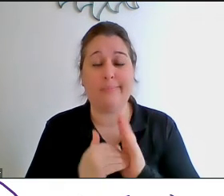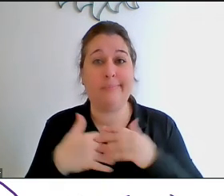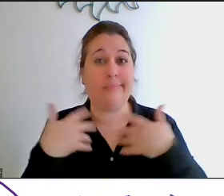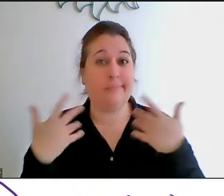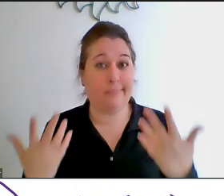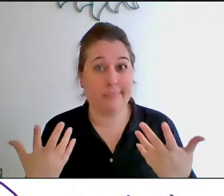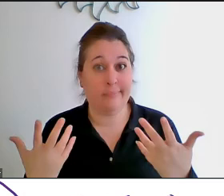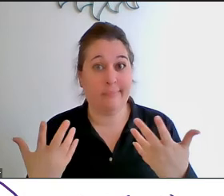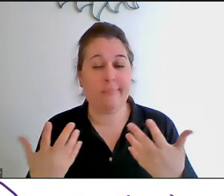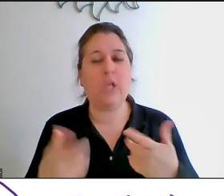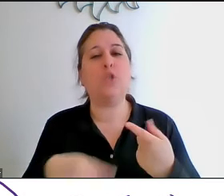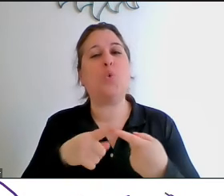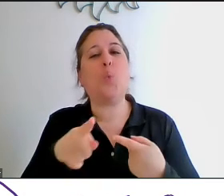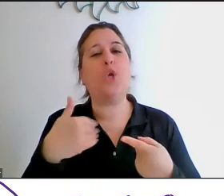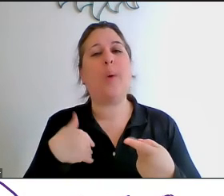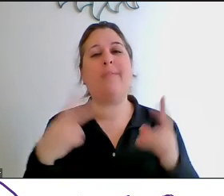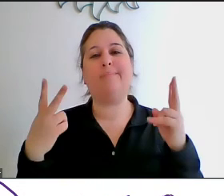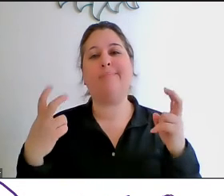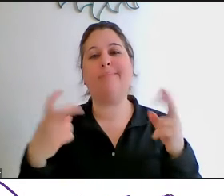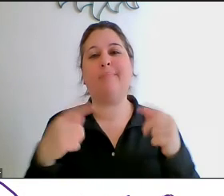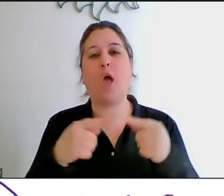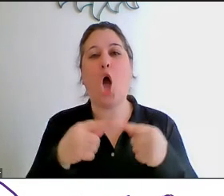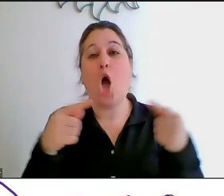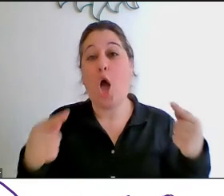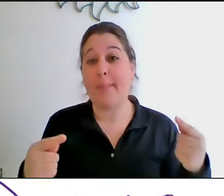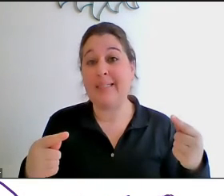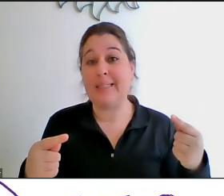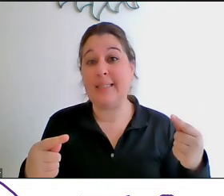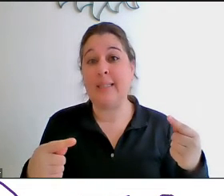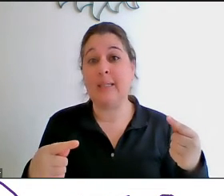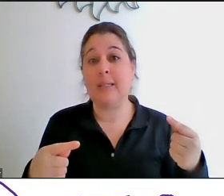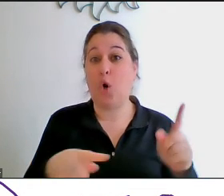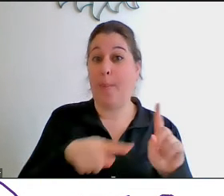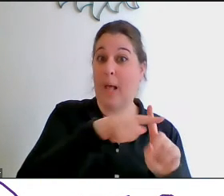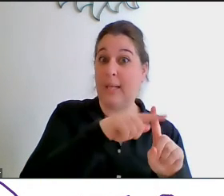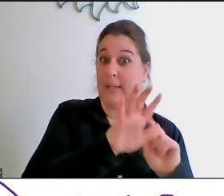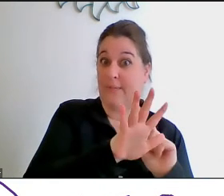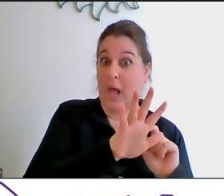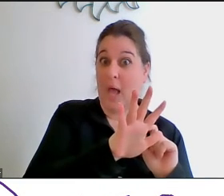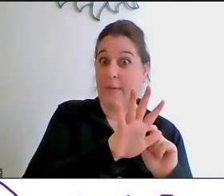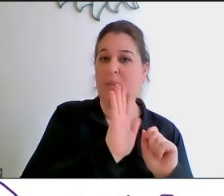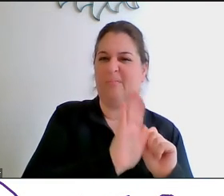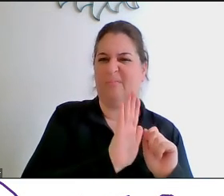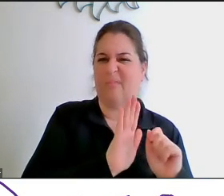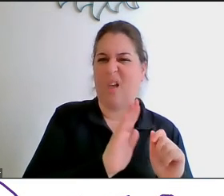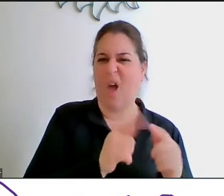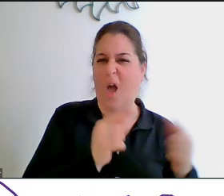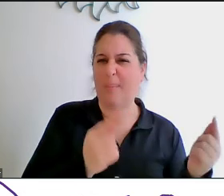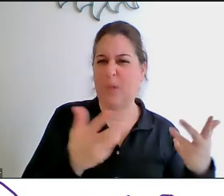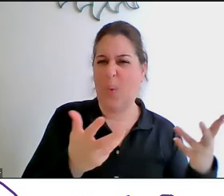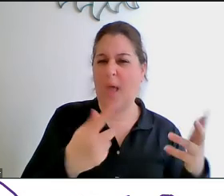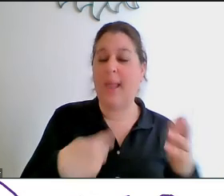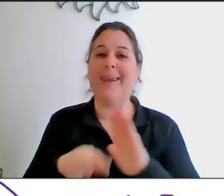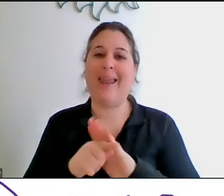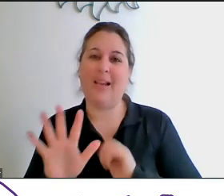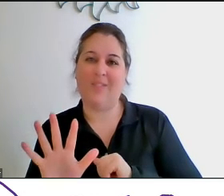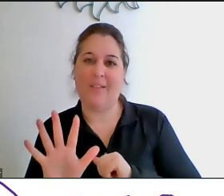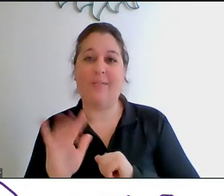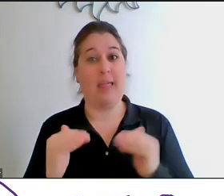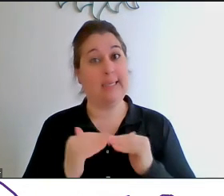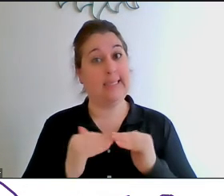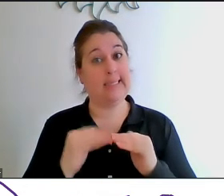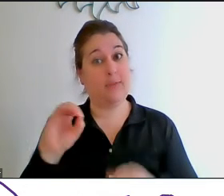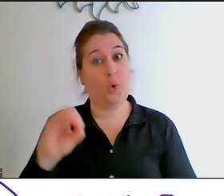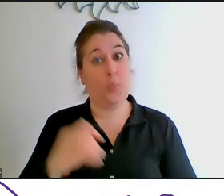it's 0. It's 0. When I have opposites, if I have +5, the opposite of +5